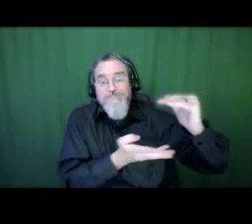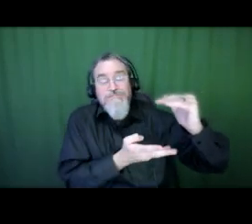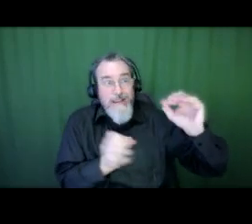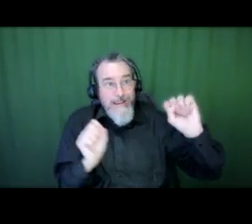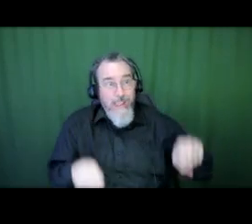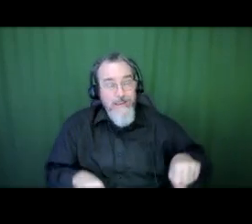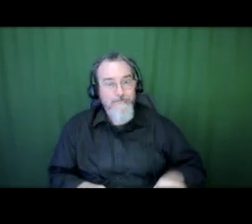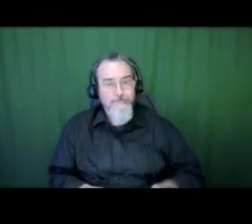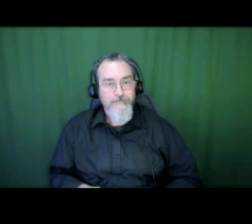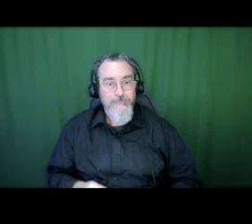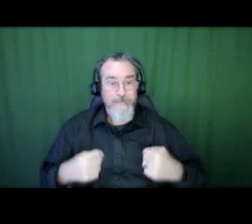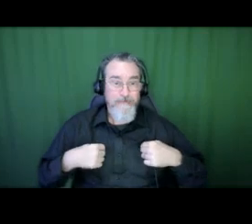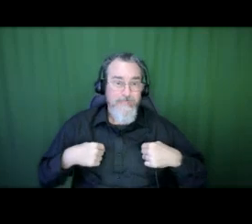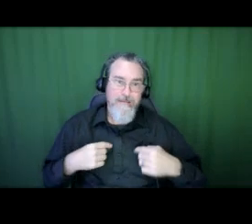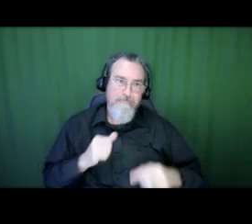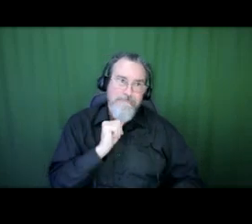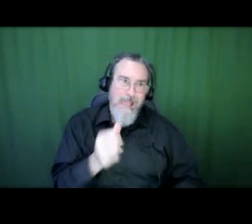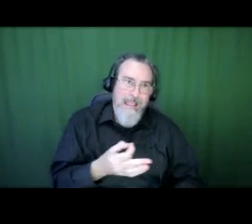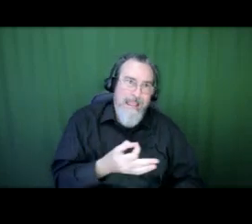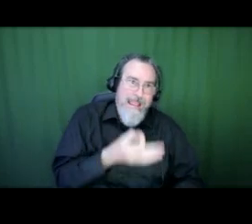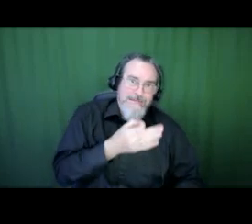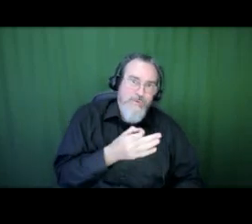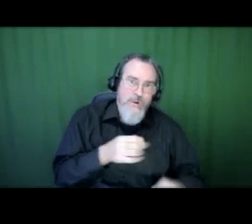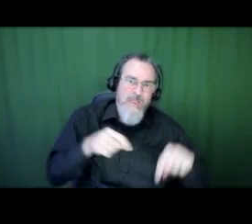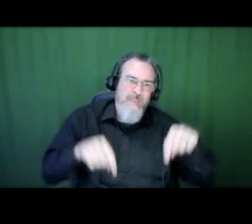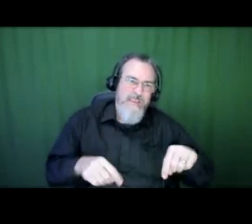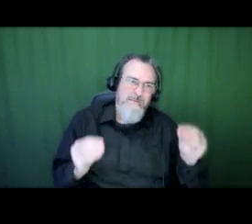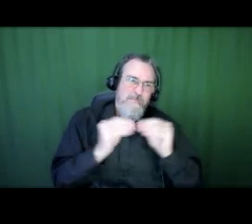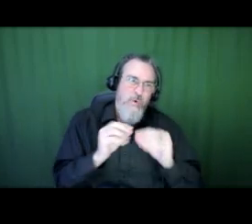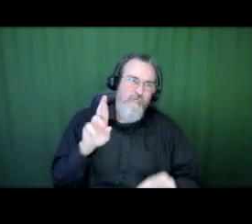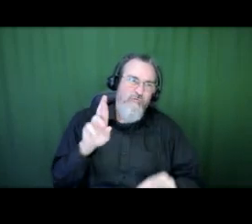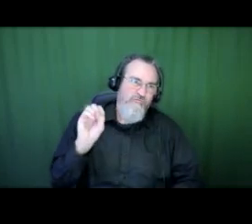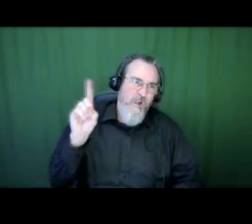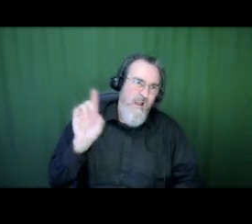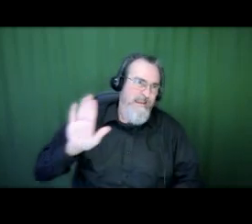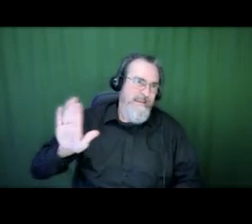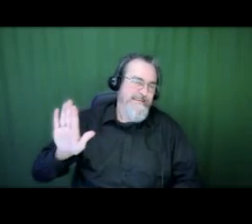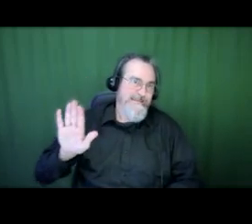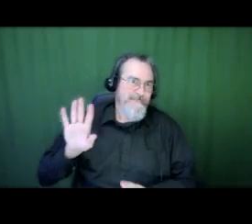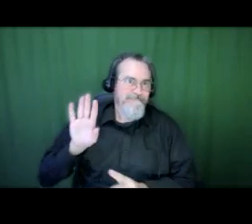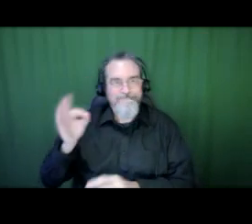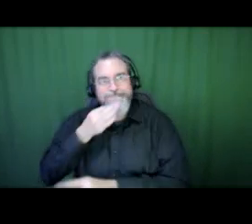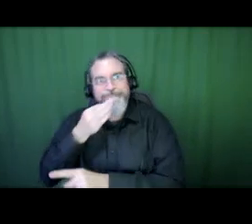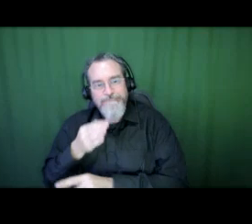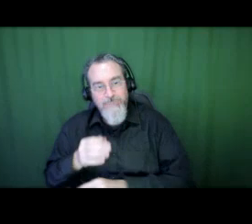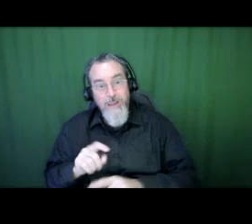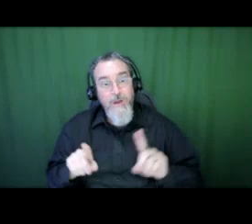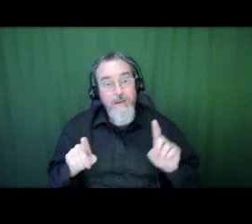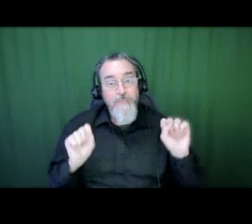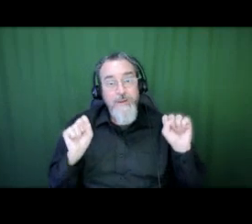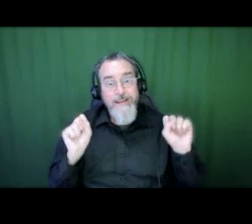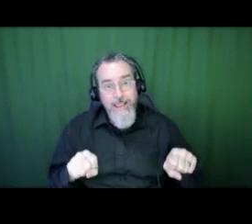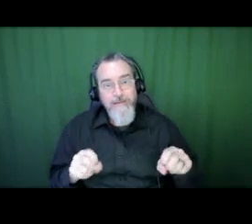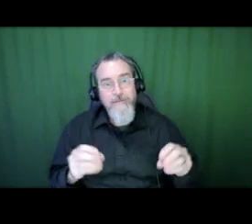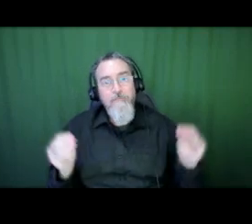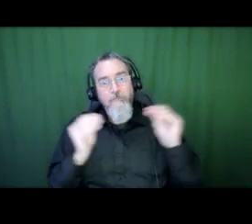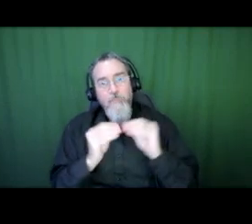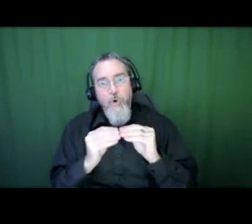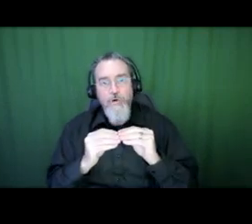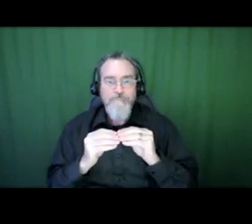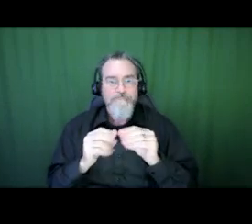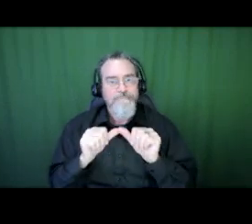become more expert on it, but this is really Rod's bailiwick. And then, of course, integrating stabilization,